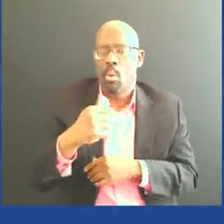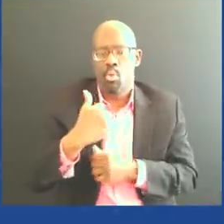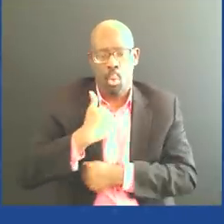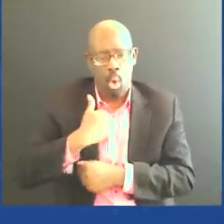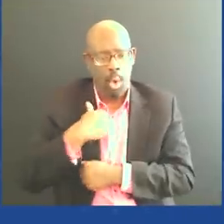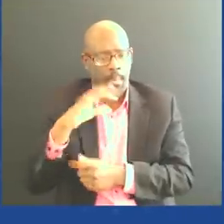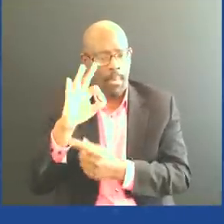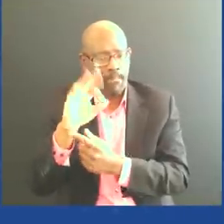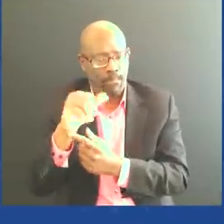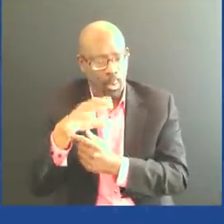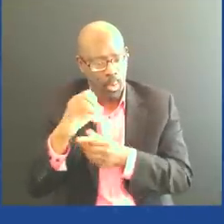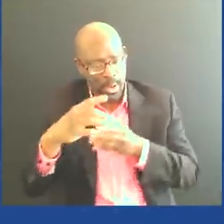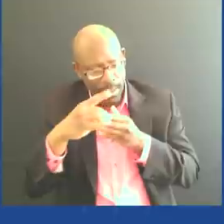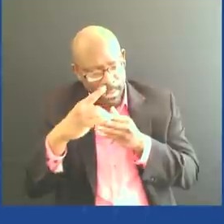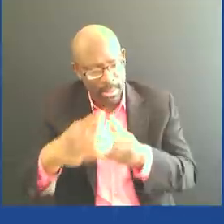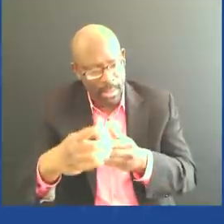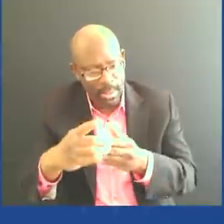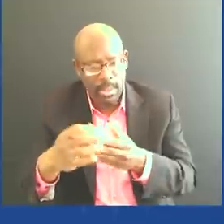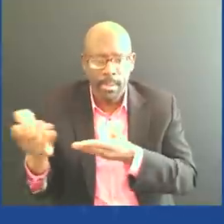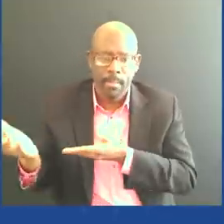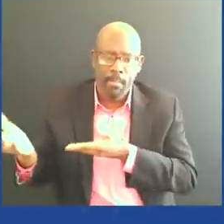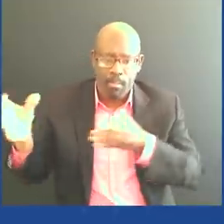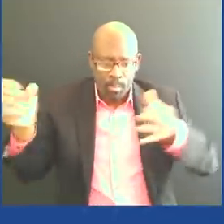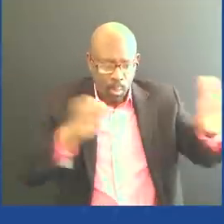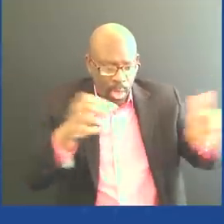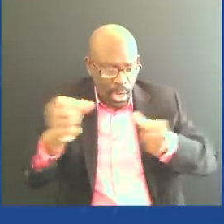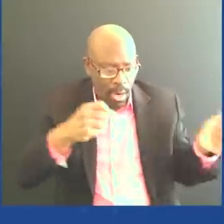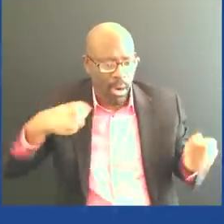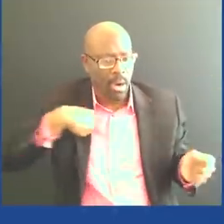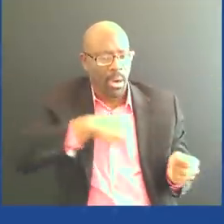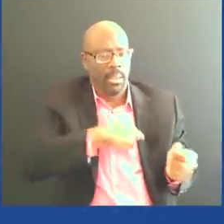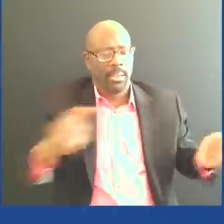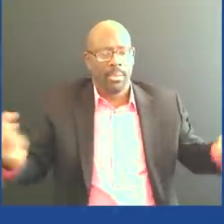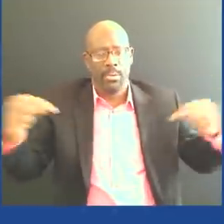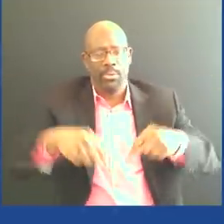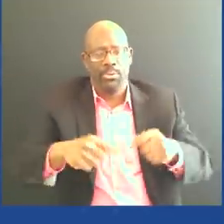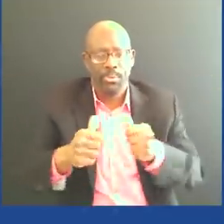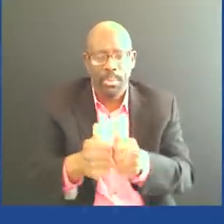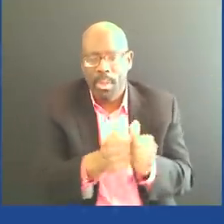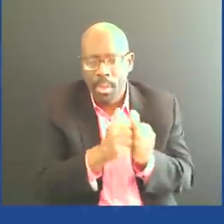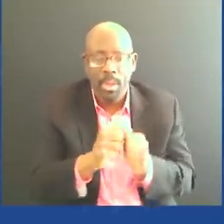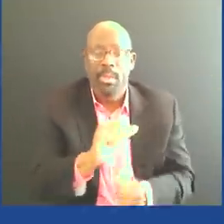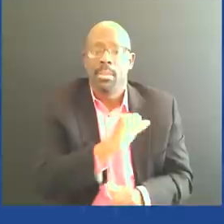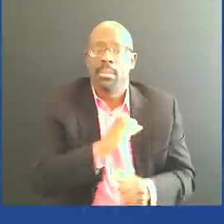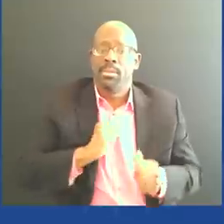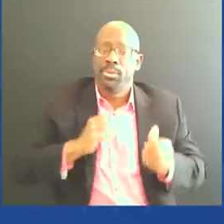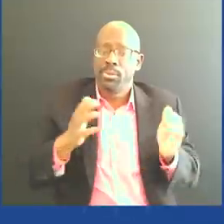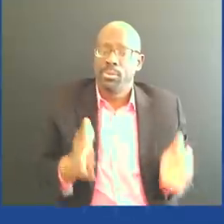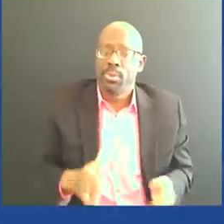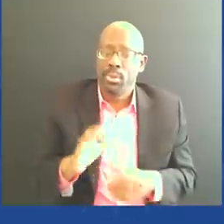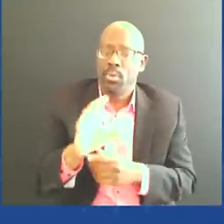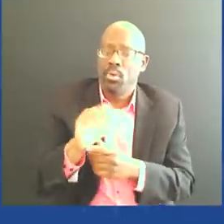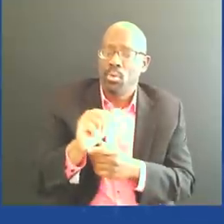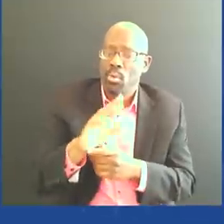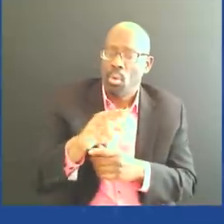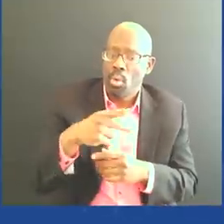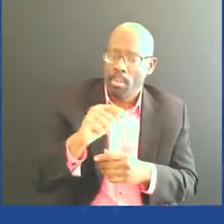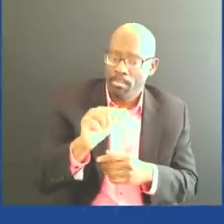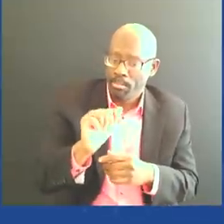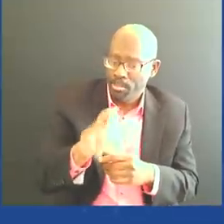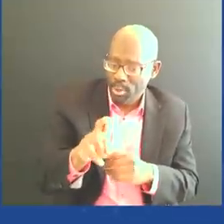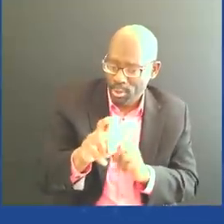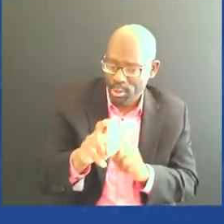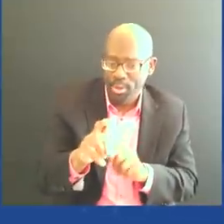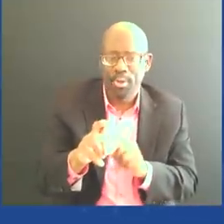Governor Carney, Mayor Brzezinski, thank you for a warm welcome. Bringing a submarine to a commercial port is no small feat, and we appreciate